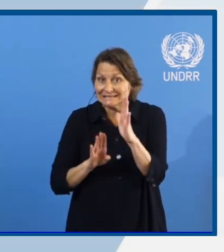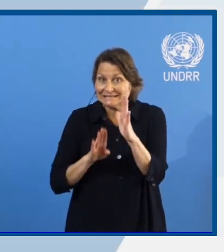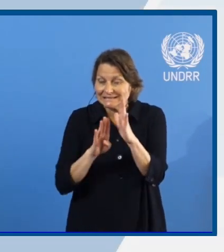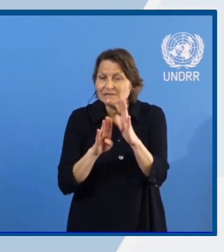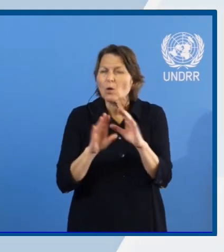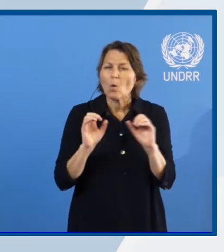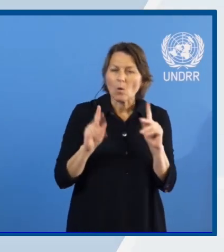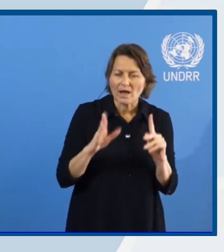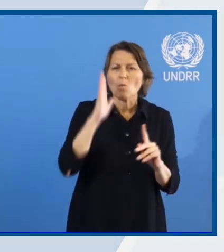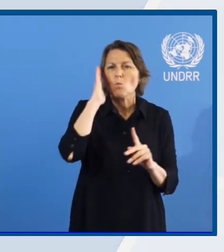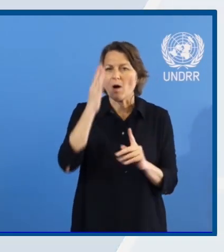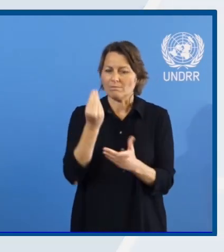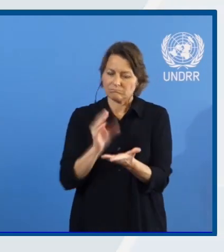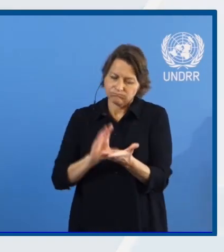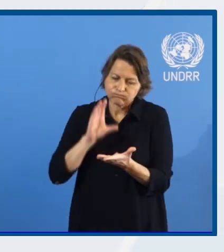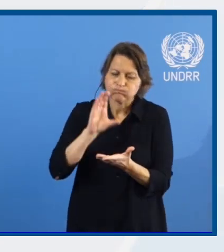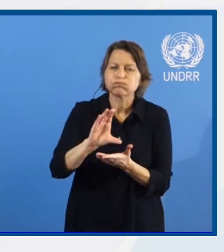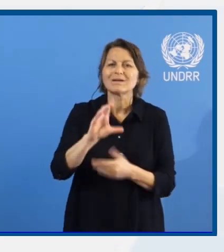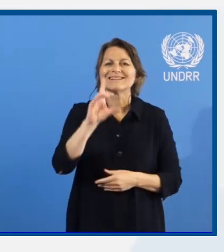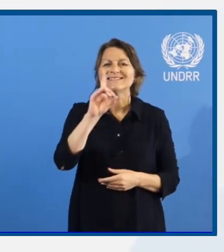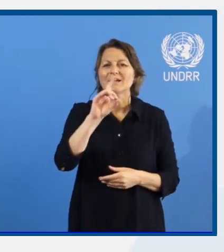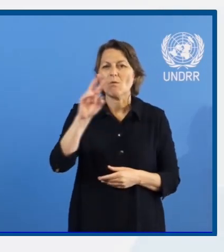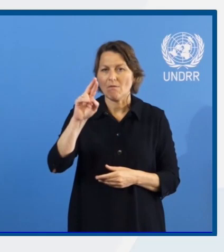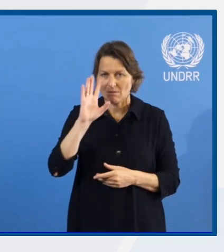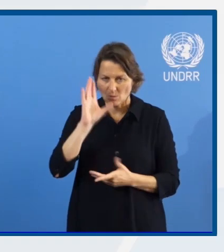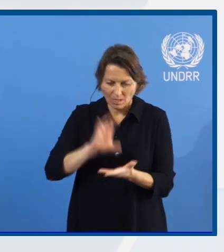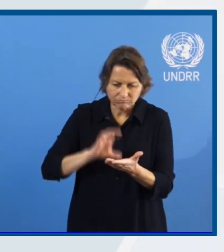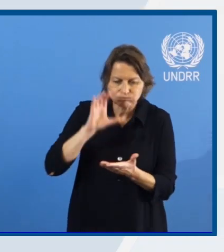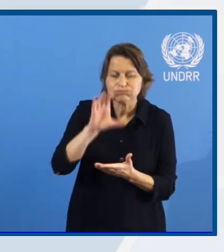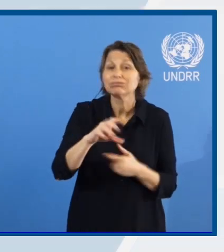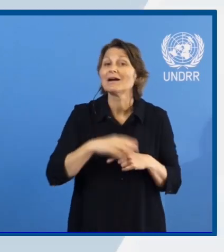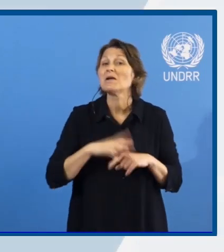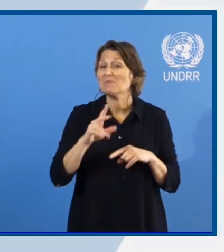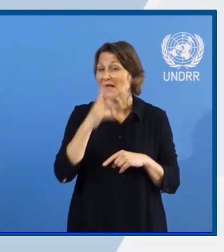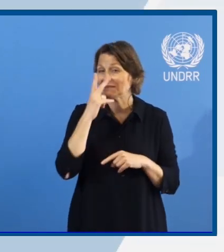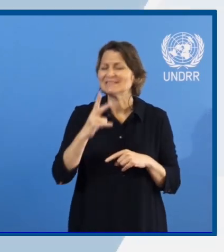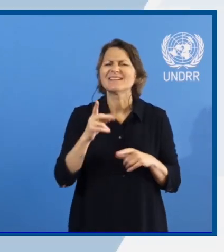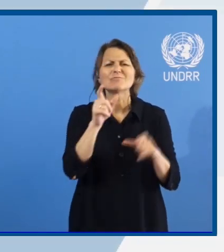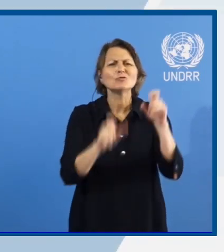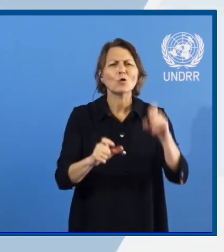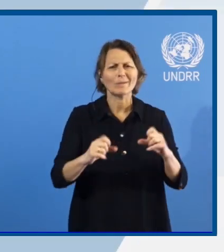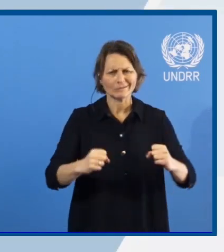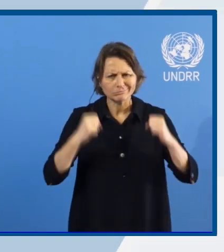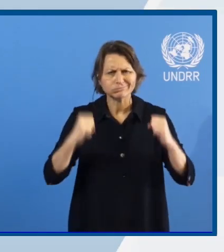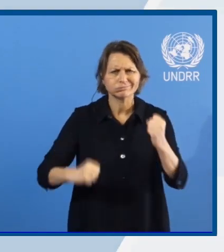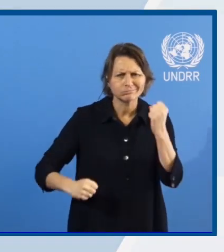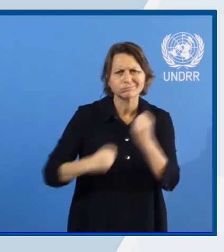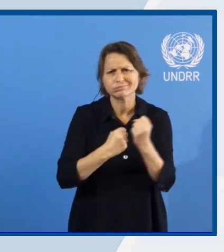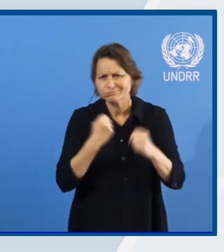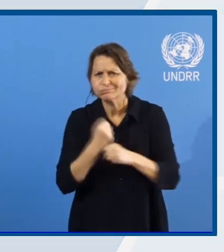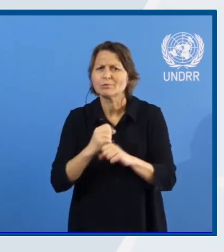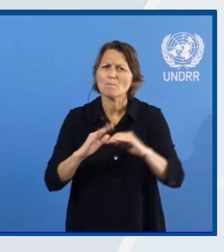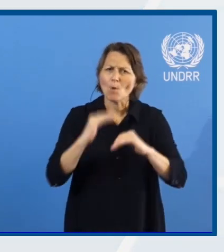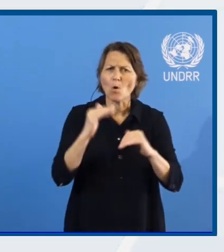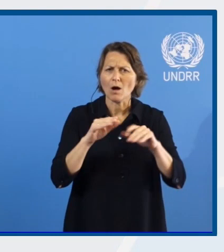argument could be made that this would decrease the humanitarian assistance bill for donors, and equally